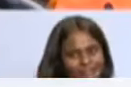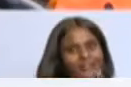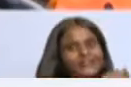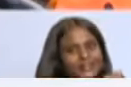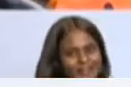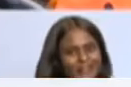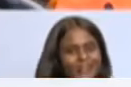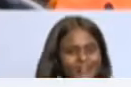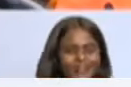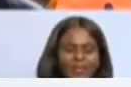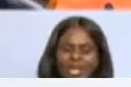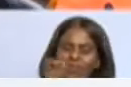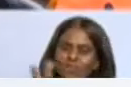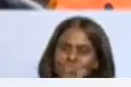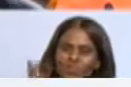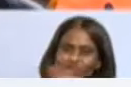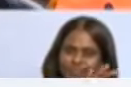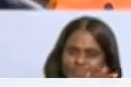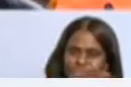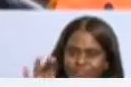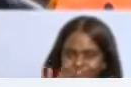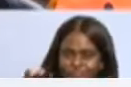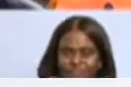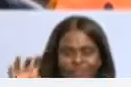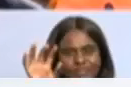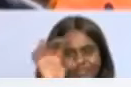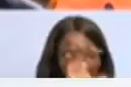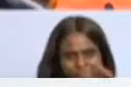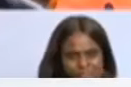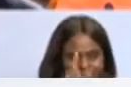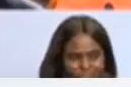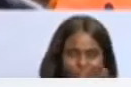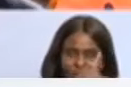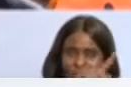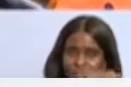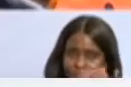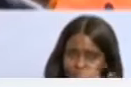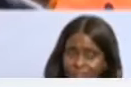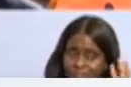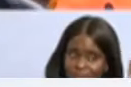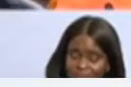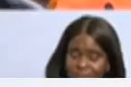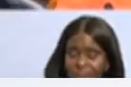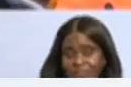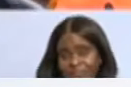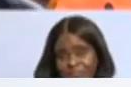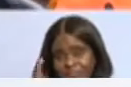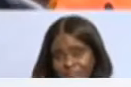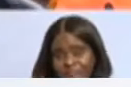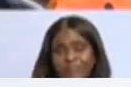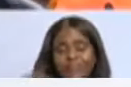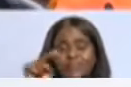two copper belt provinces. One traditional copper belt, another northwestern.